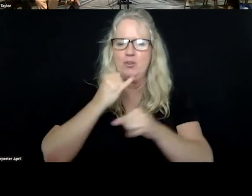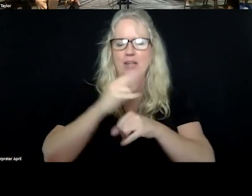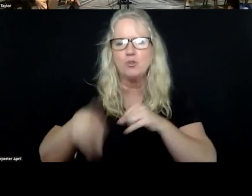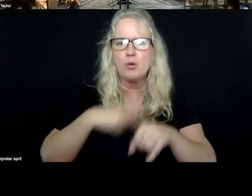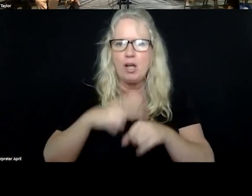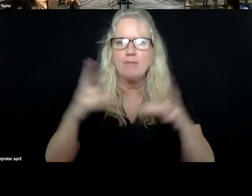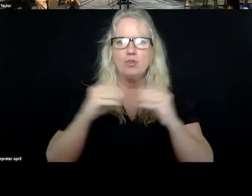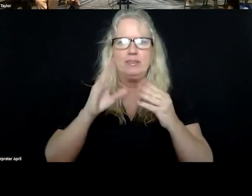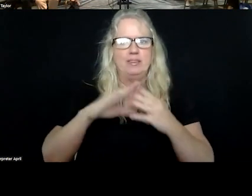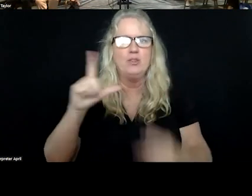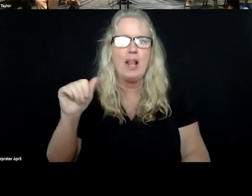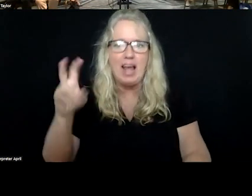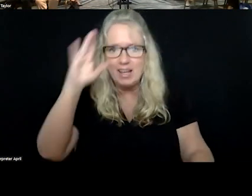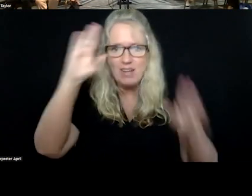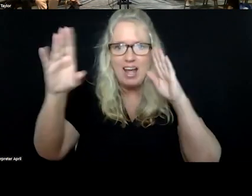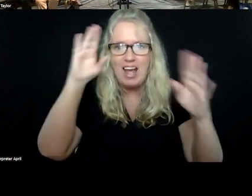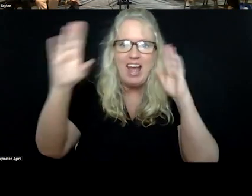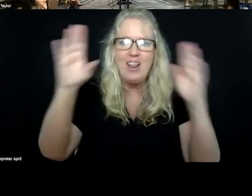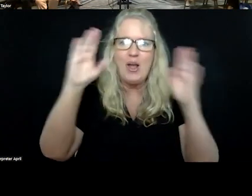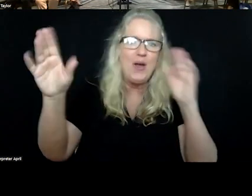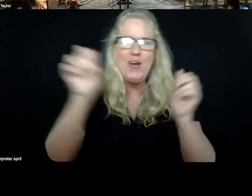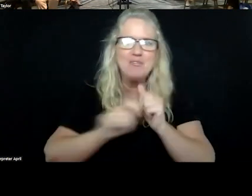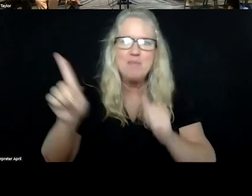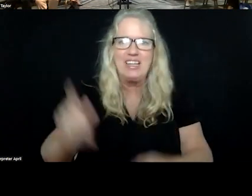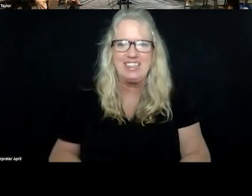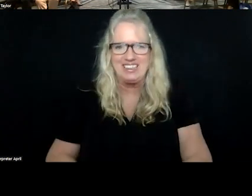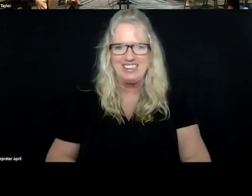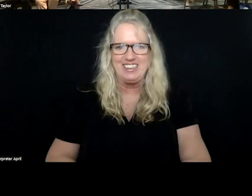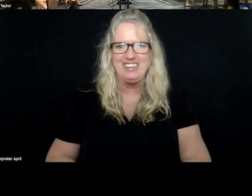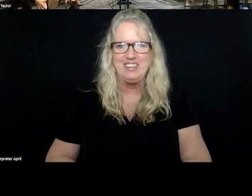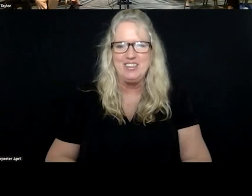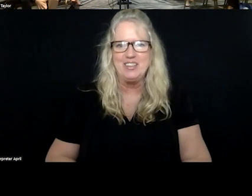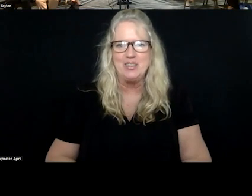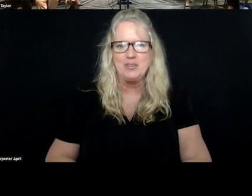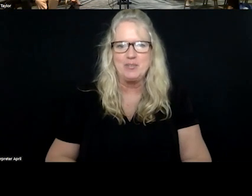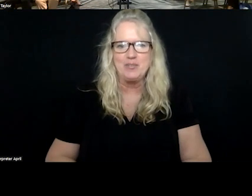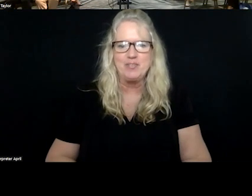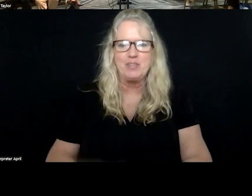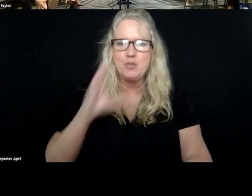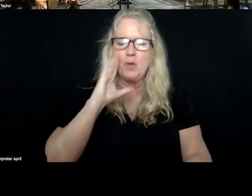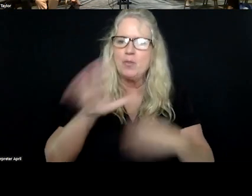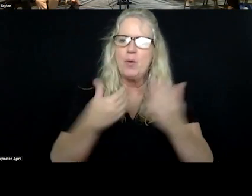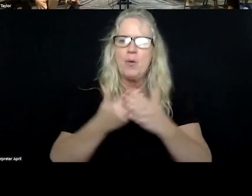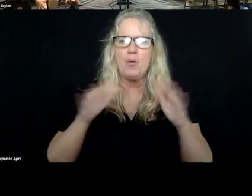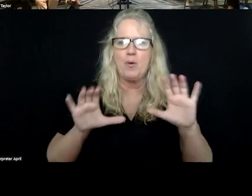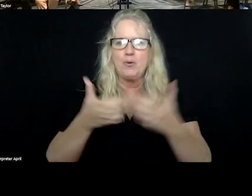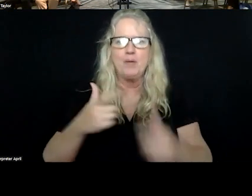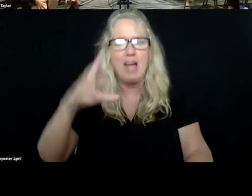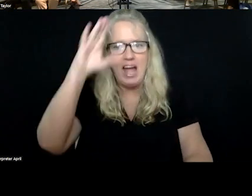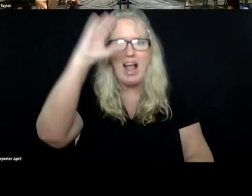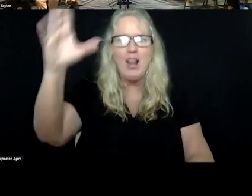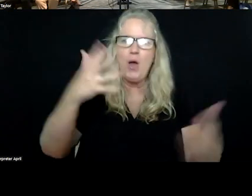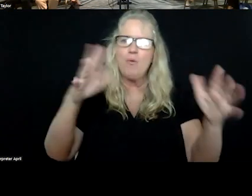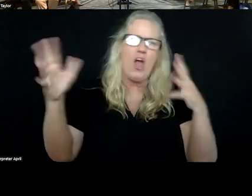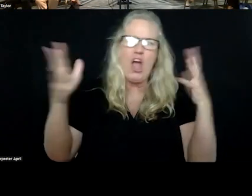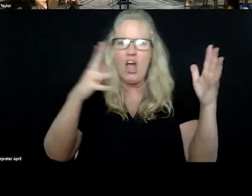coming live from there. Hello, everybody. And so the whole group is going to be. Hello.